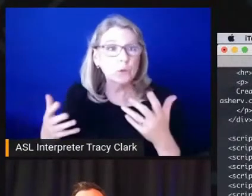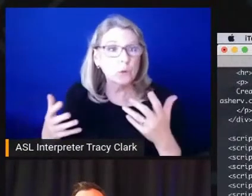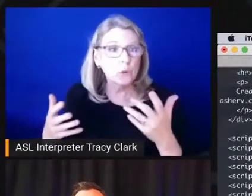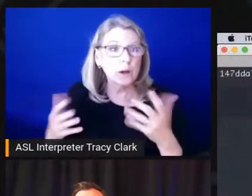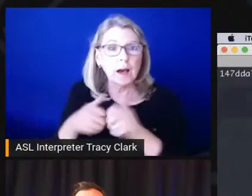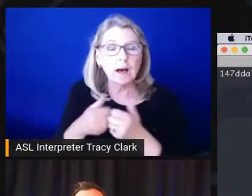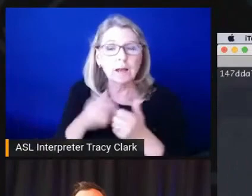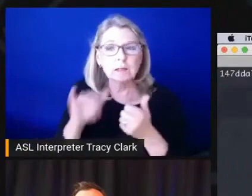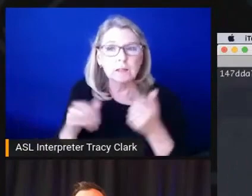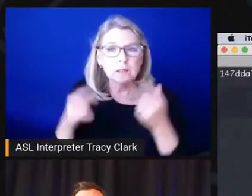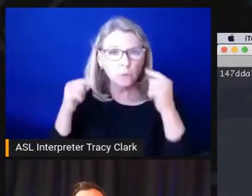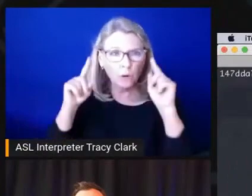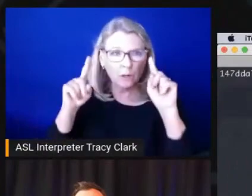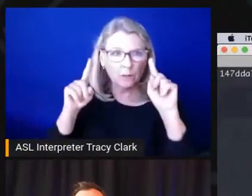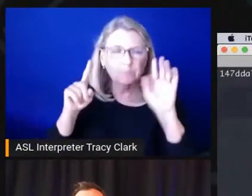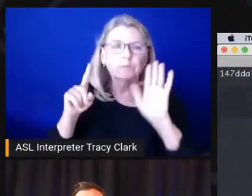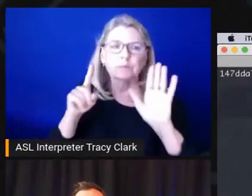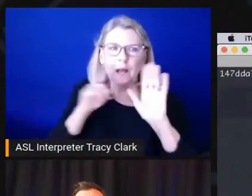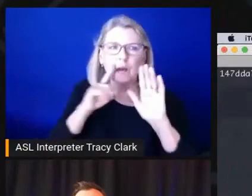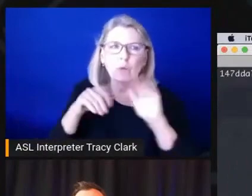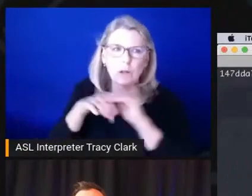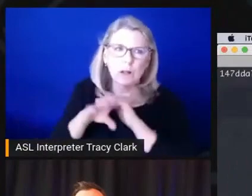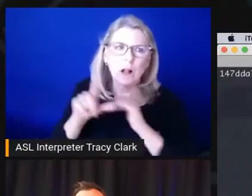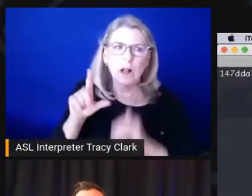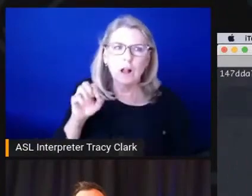me log into one of the node.